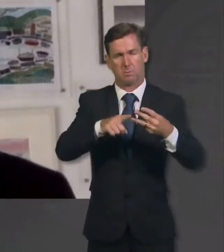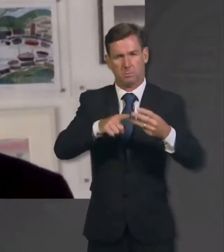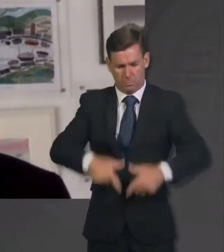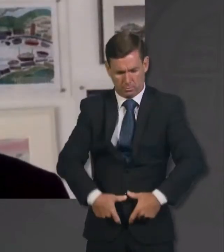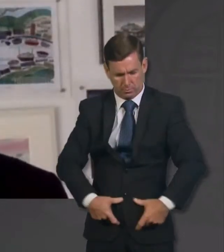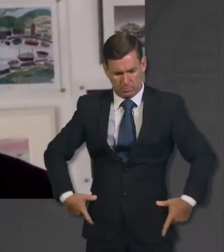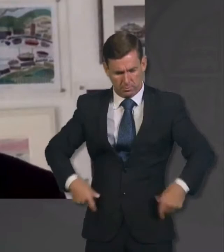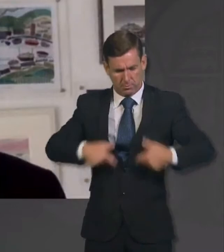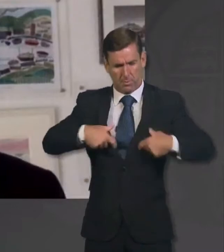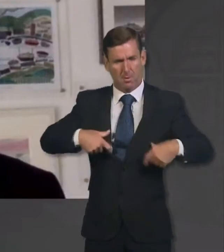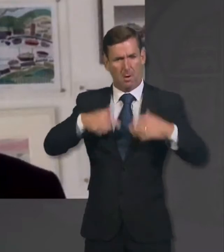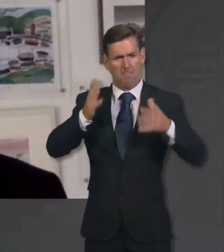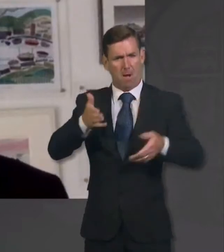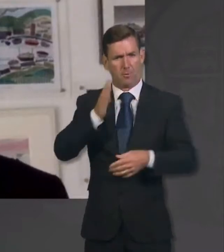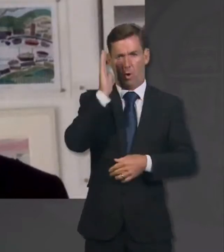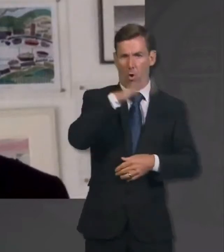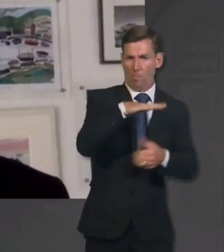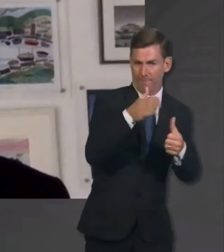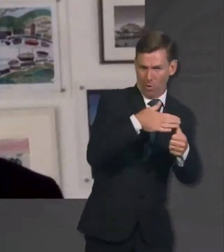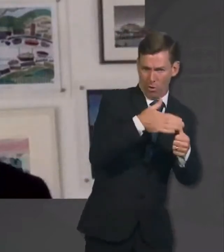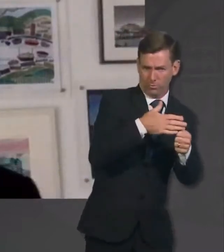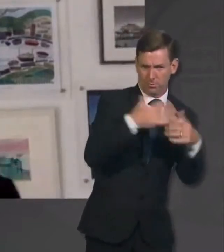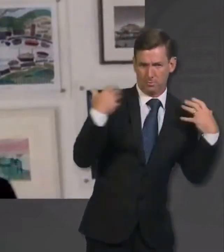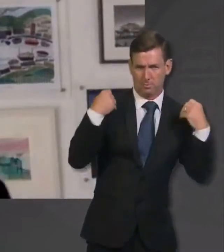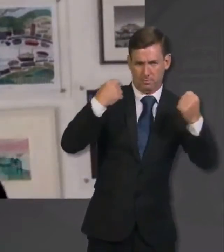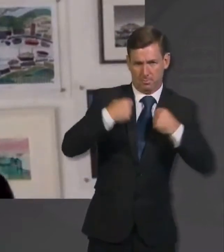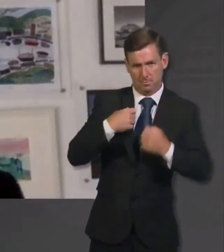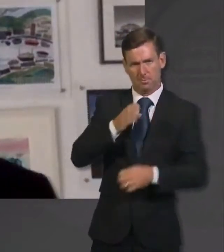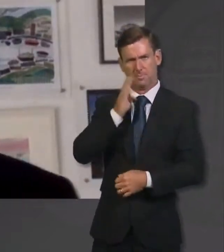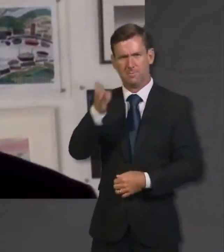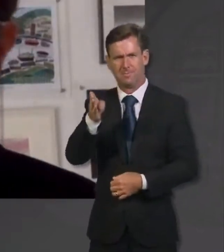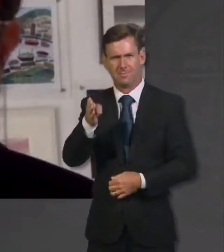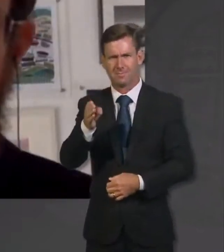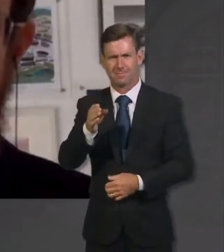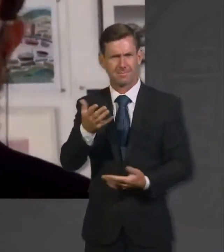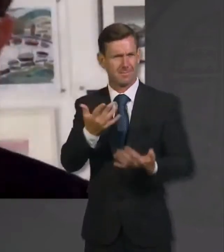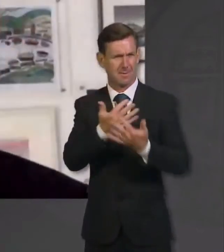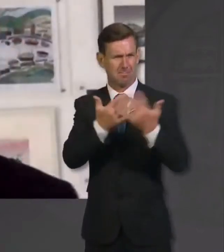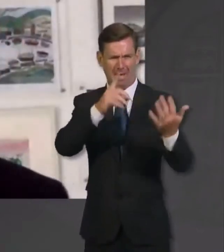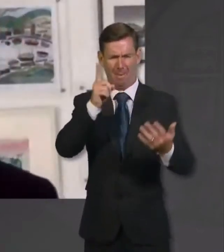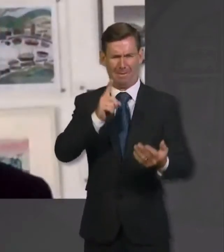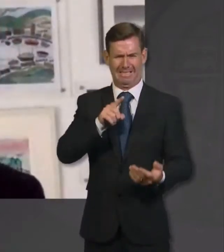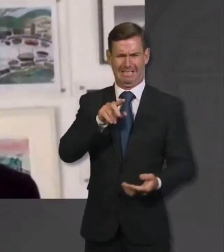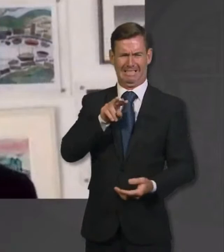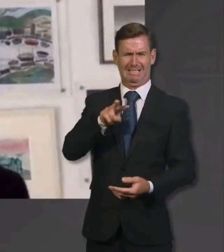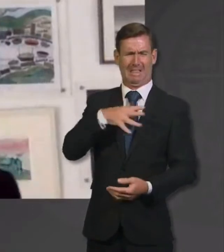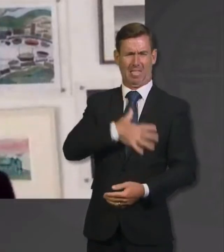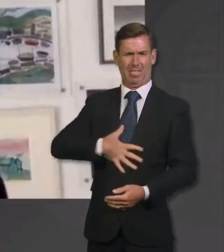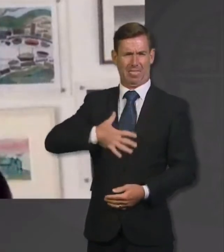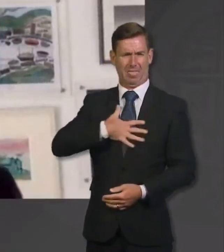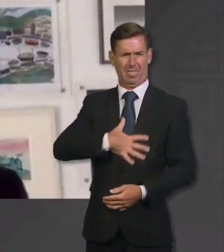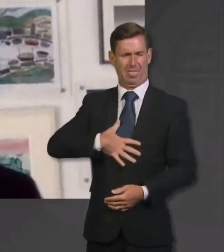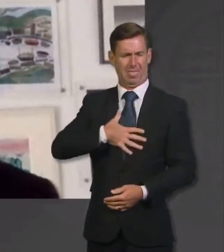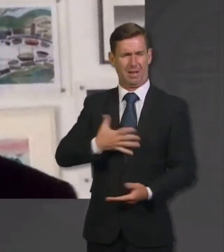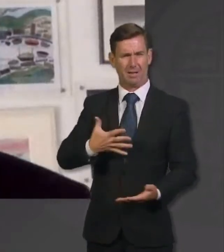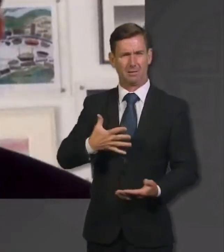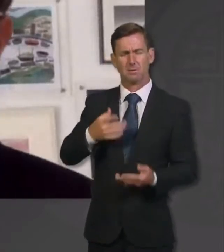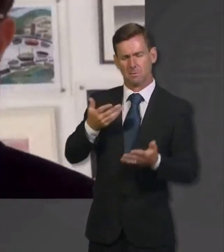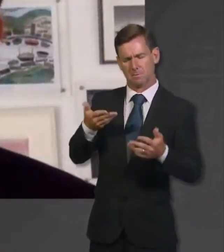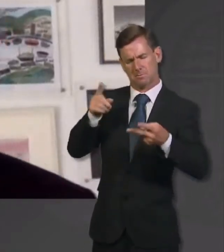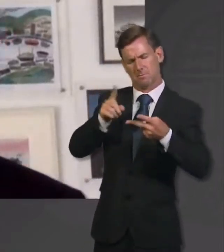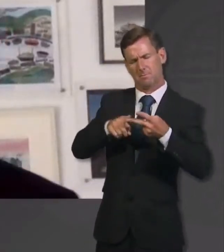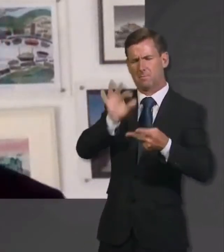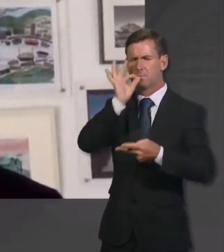lot less fun than it used to be? And if I could just press you as well on the issue of TV licences for the over 75s. I mean, this is